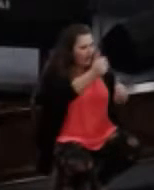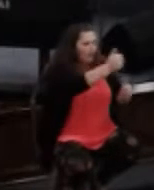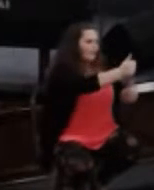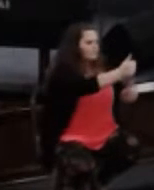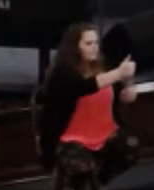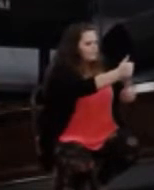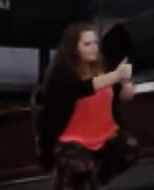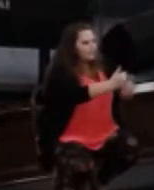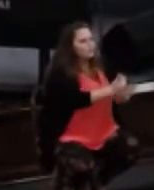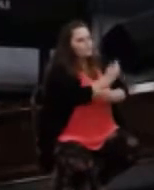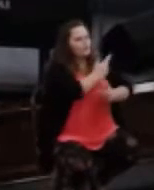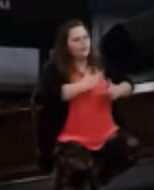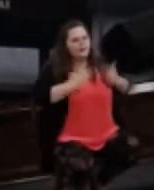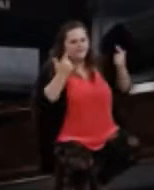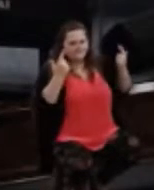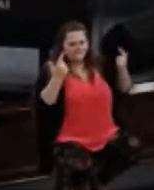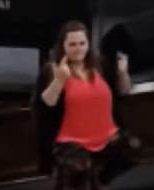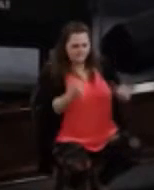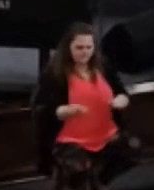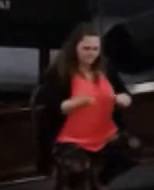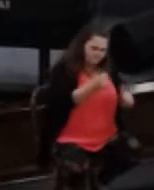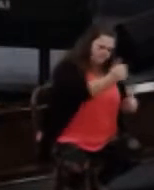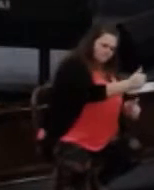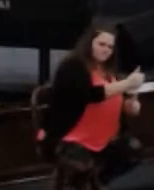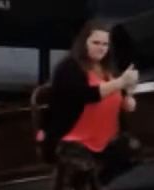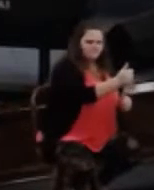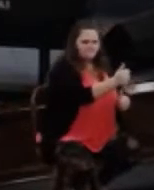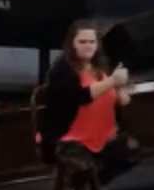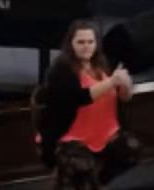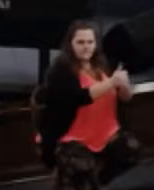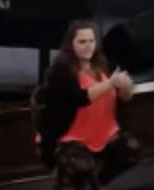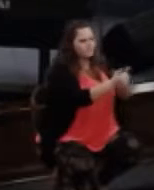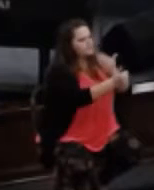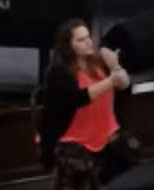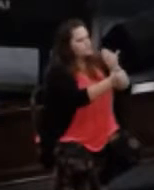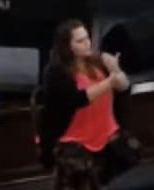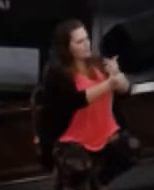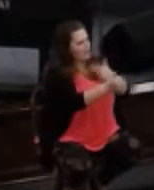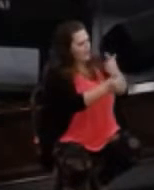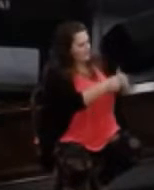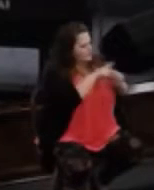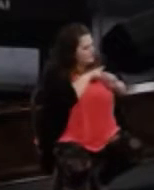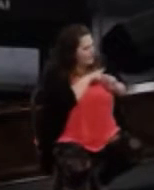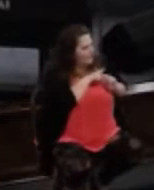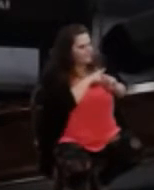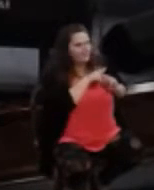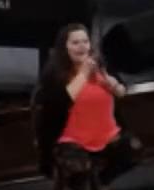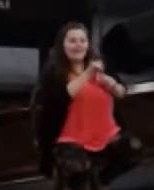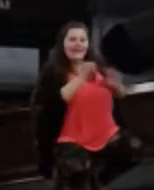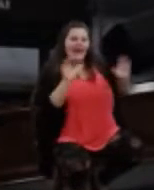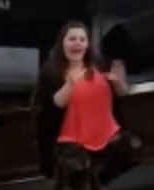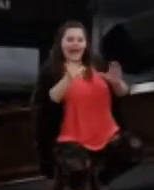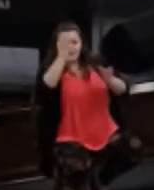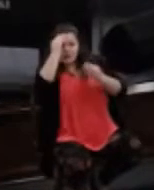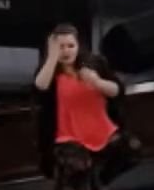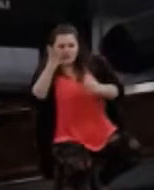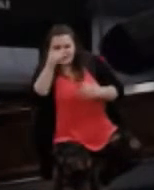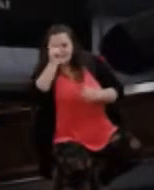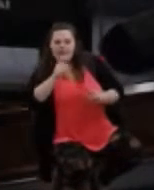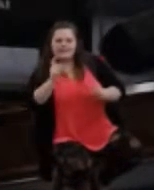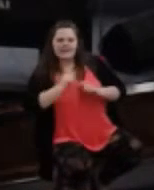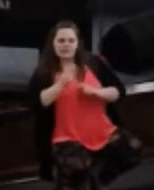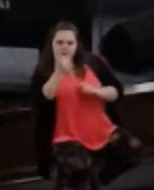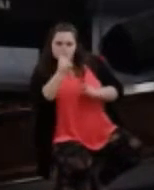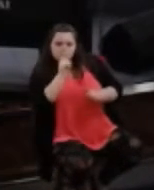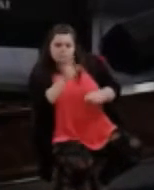That's the genius of baptism. In that simple act of obedience, God has made us two promises. One, that when